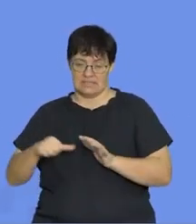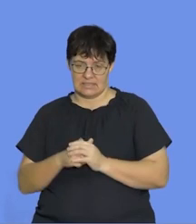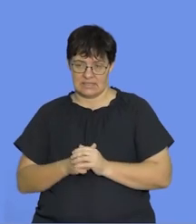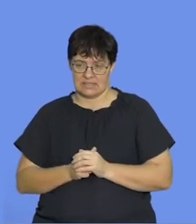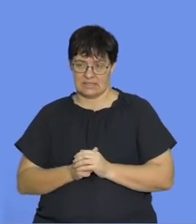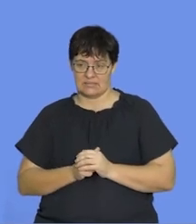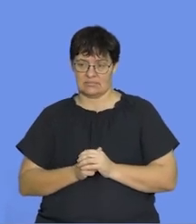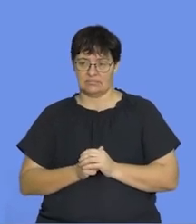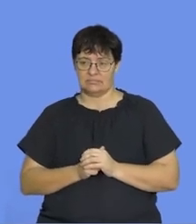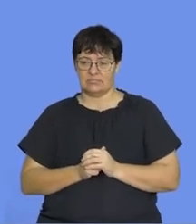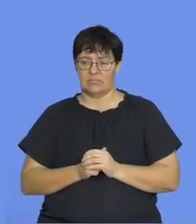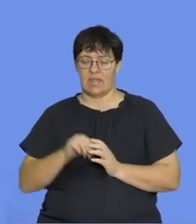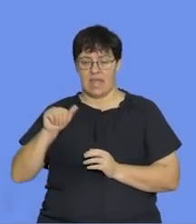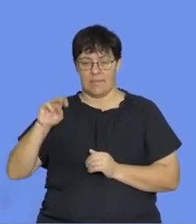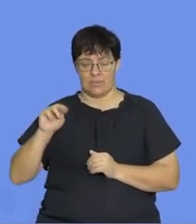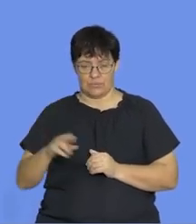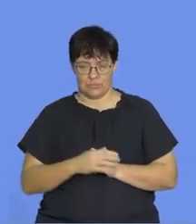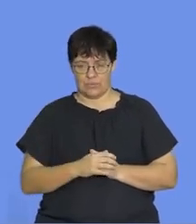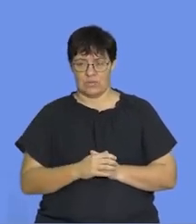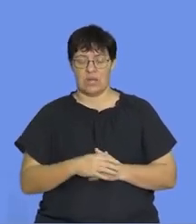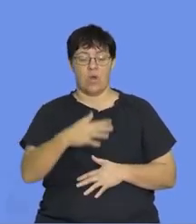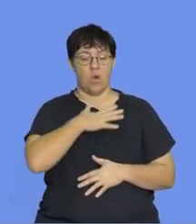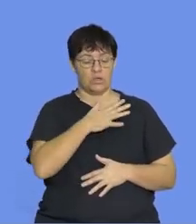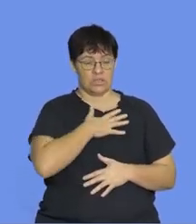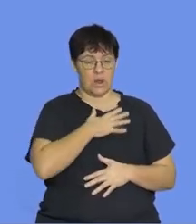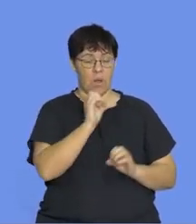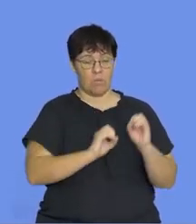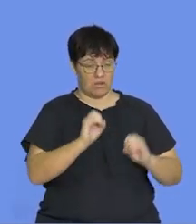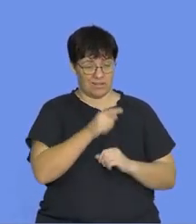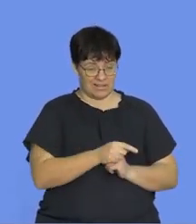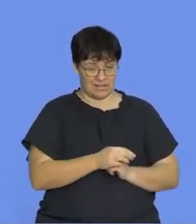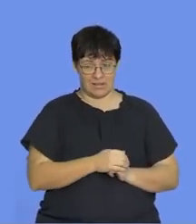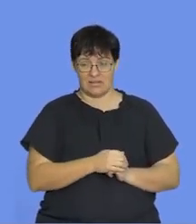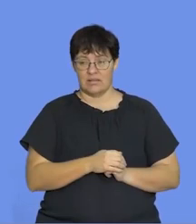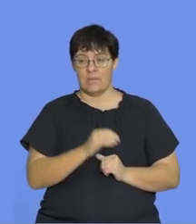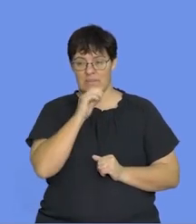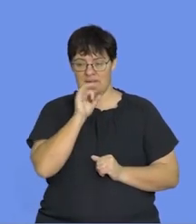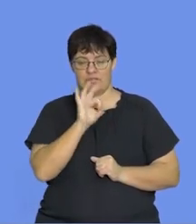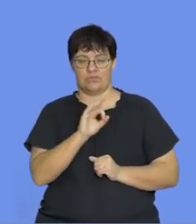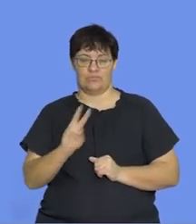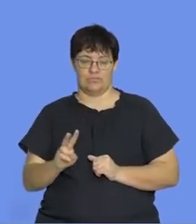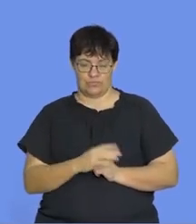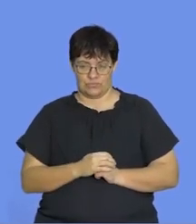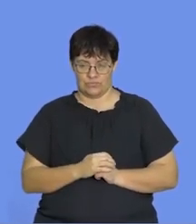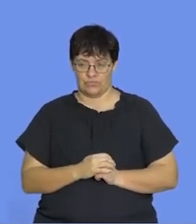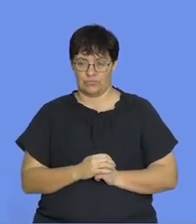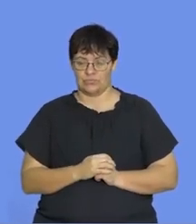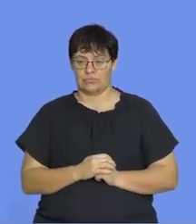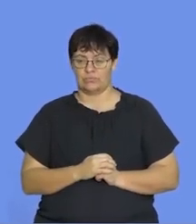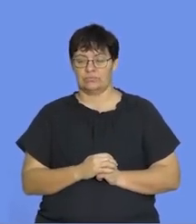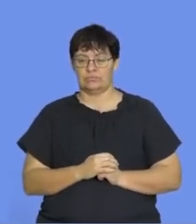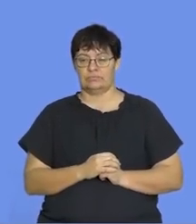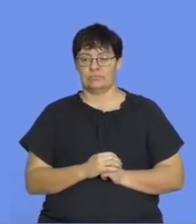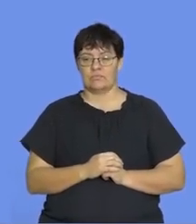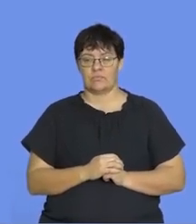unit. Then we talk of oxygen molecule, which is actually 32. Right. Okay.